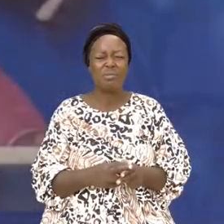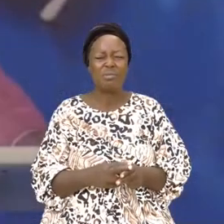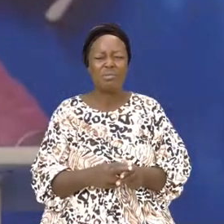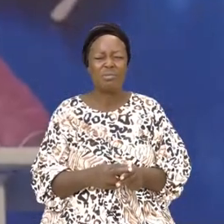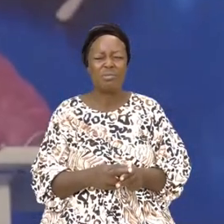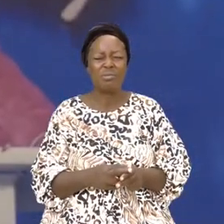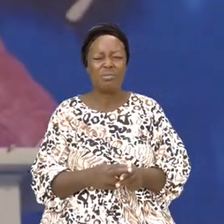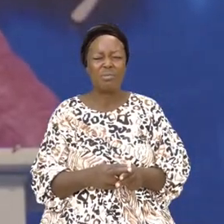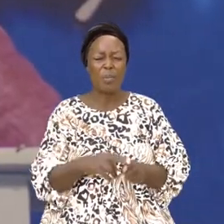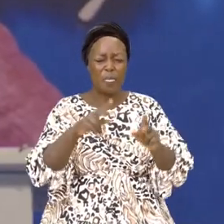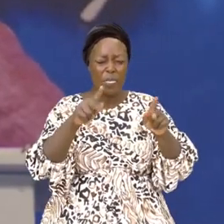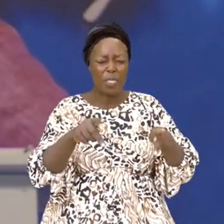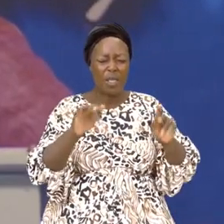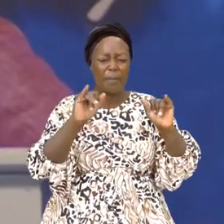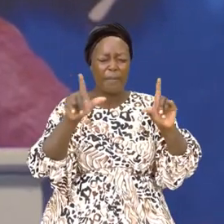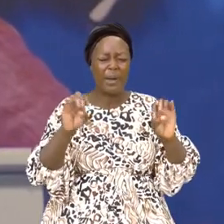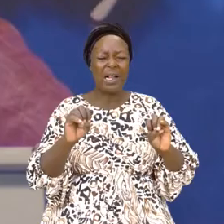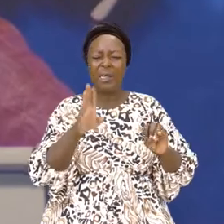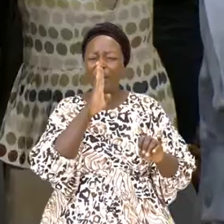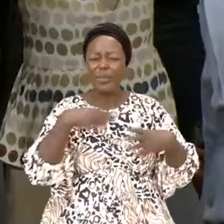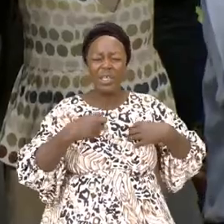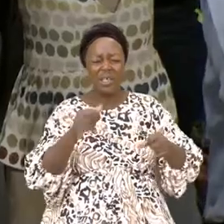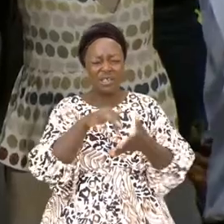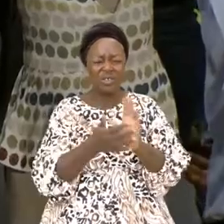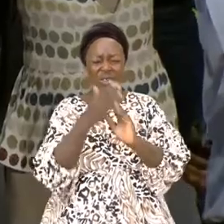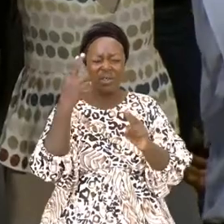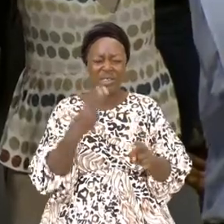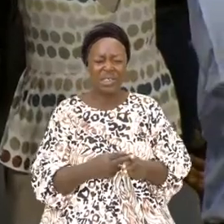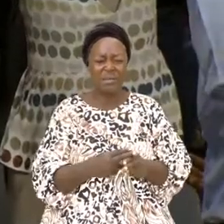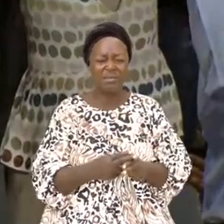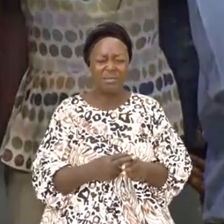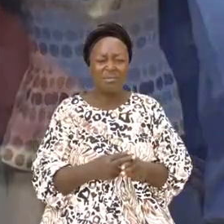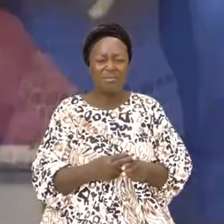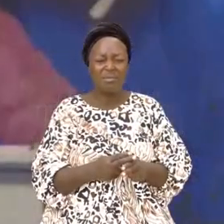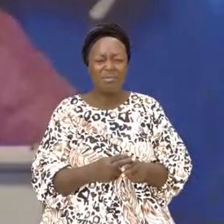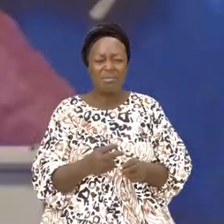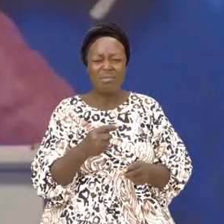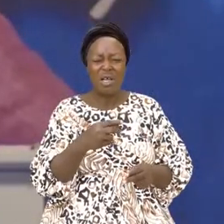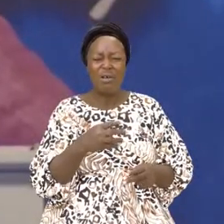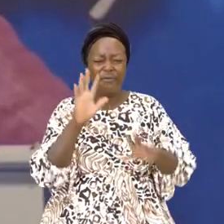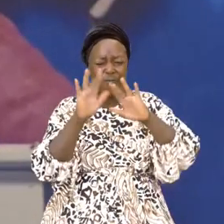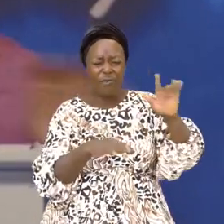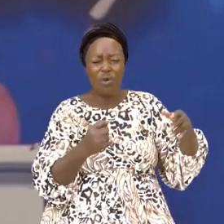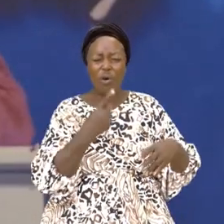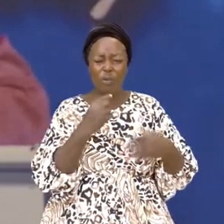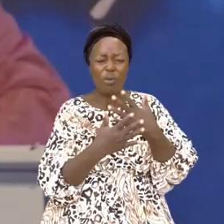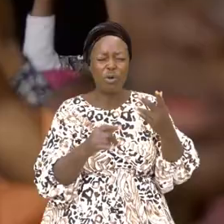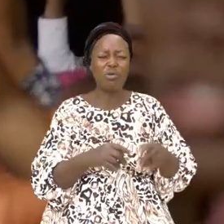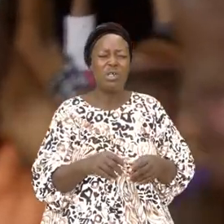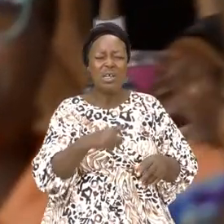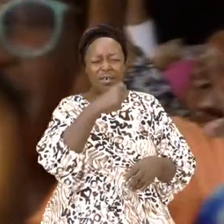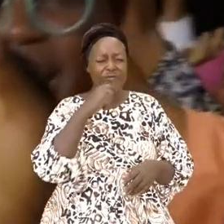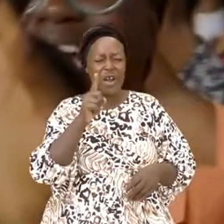Pile, be healed in Jesus' name. Is your blood dry up in Jesus' name?